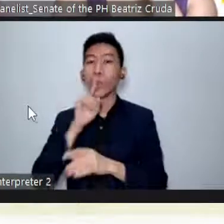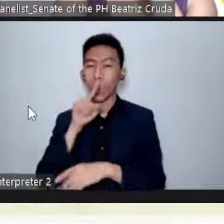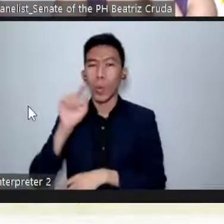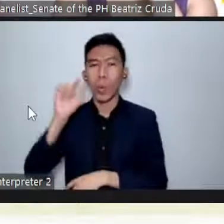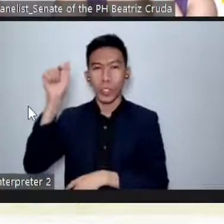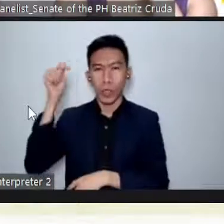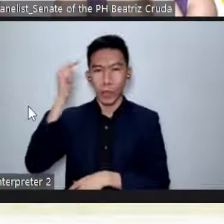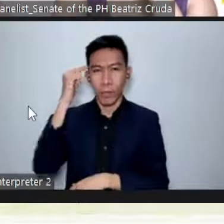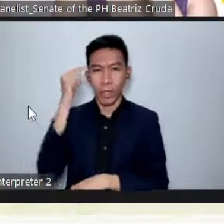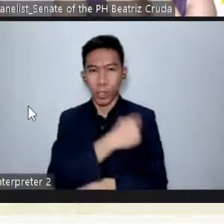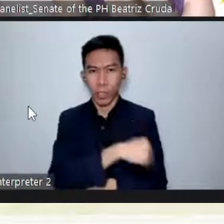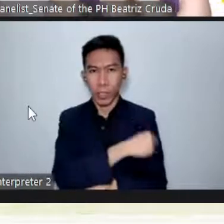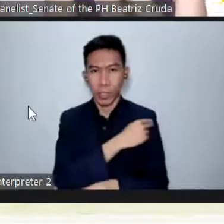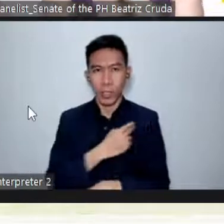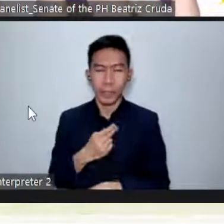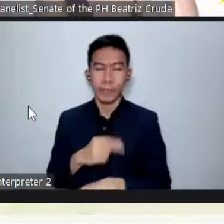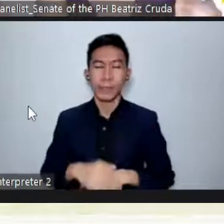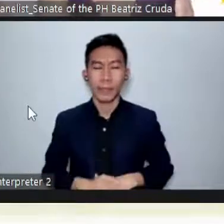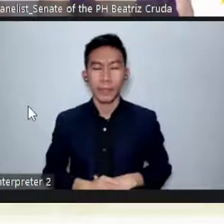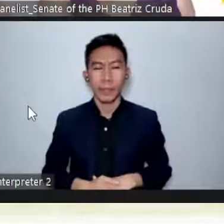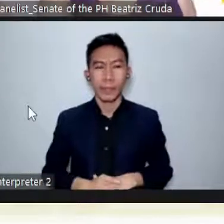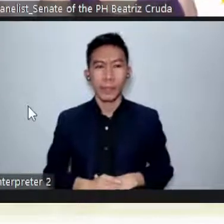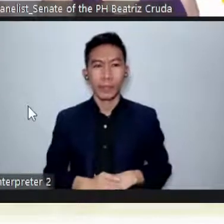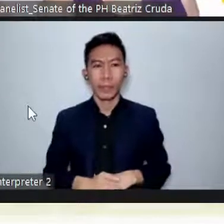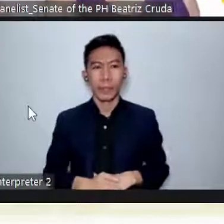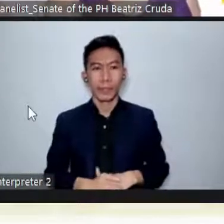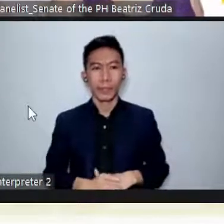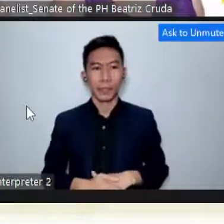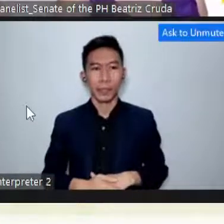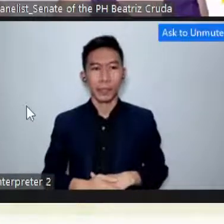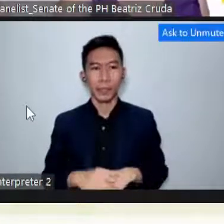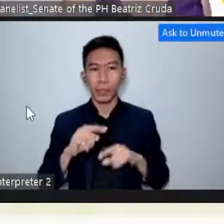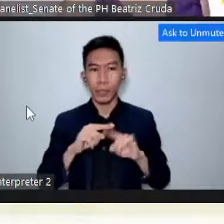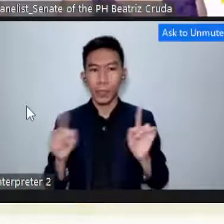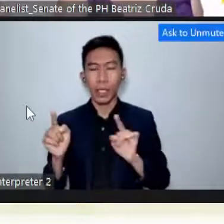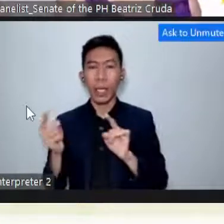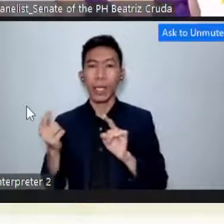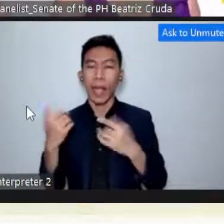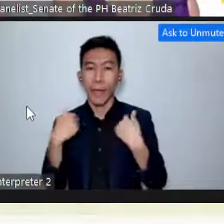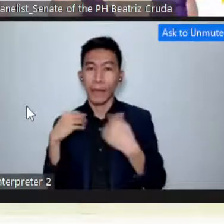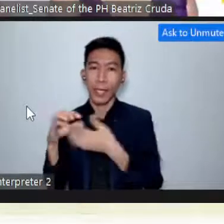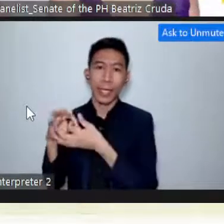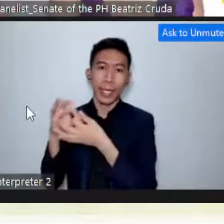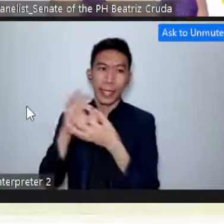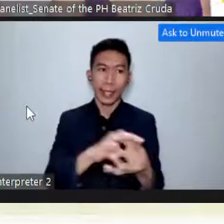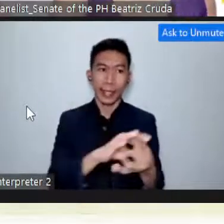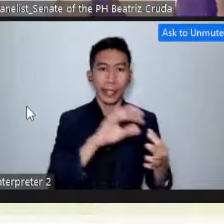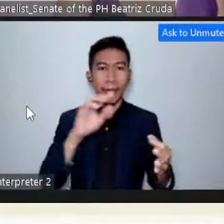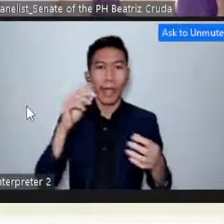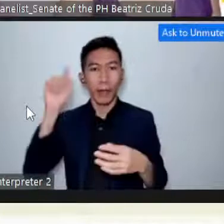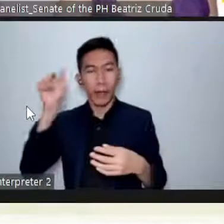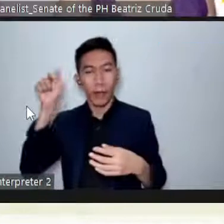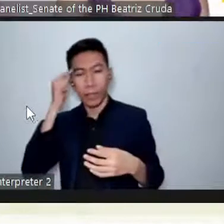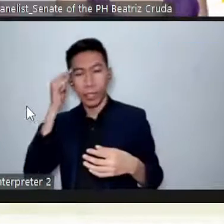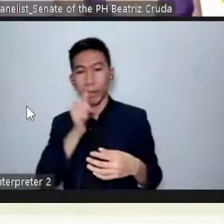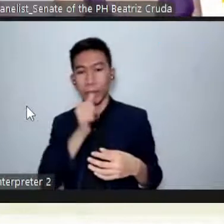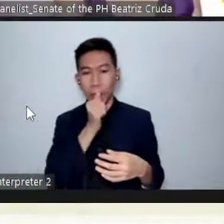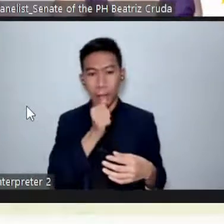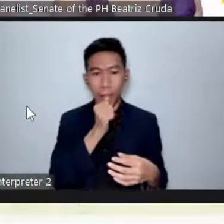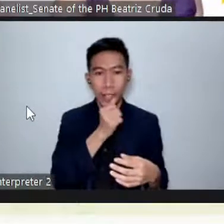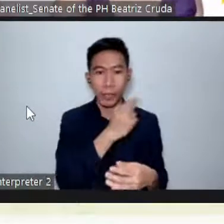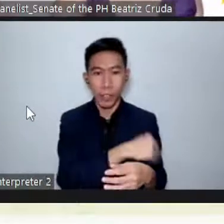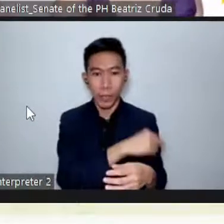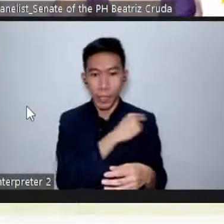hospitals, which are access sites po. Okay. But the link for services between public and private hospitals is